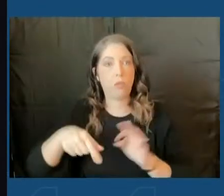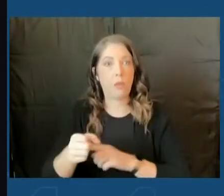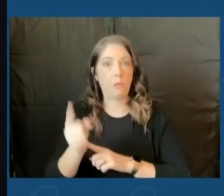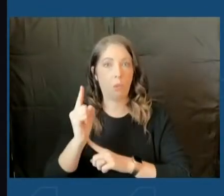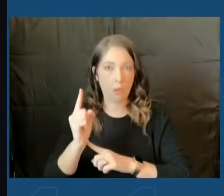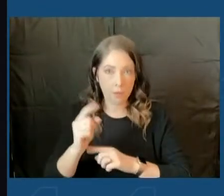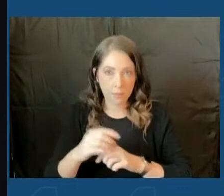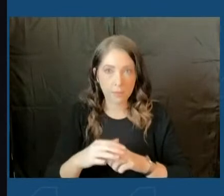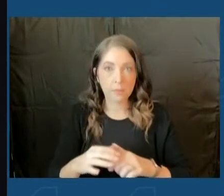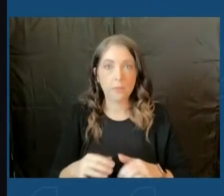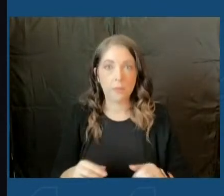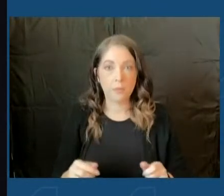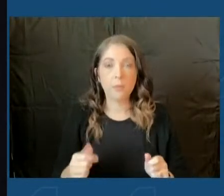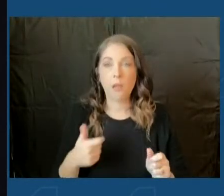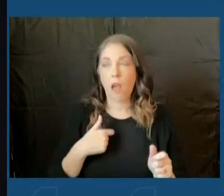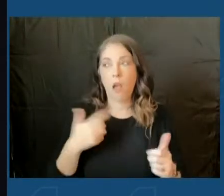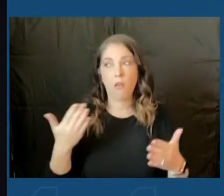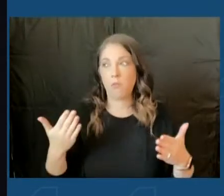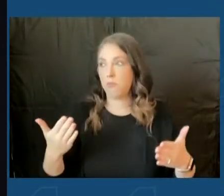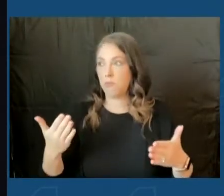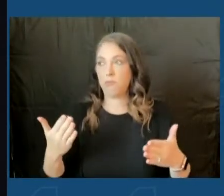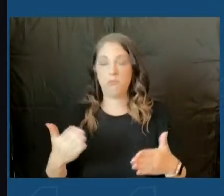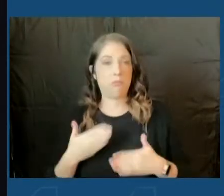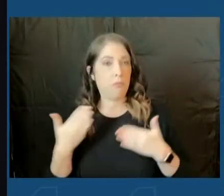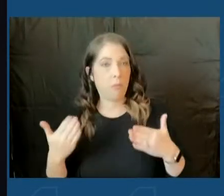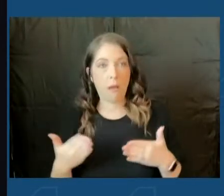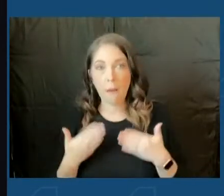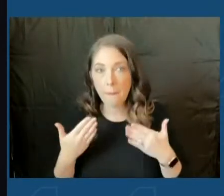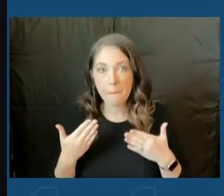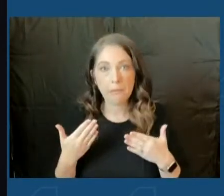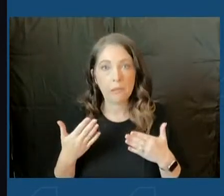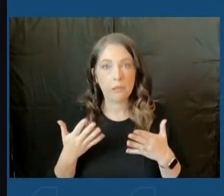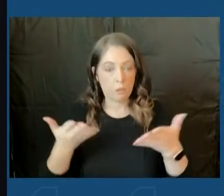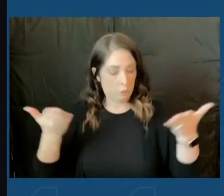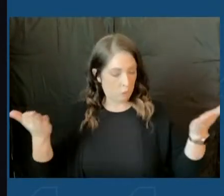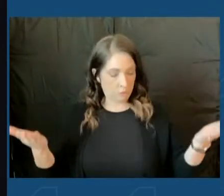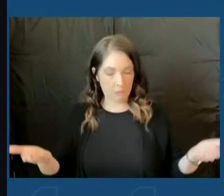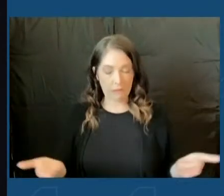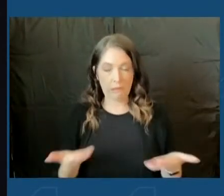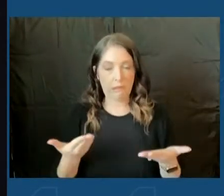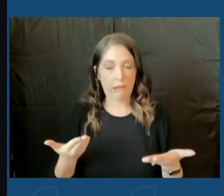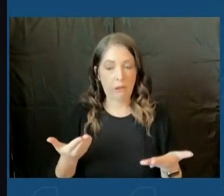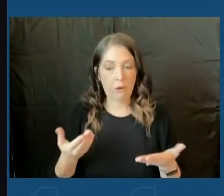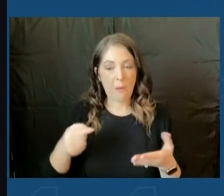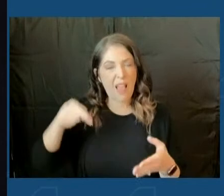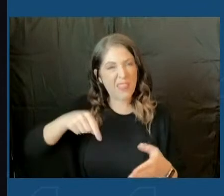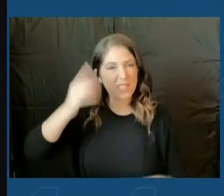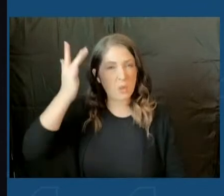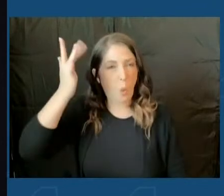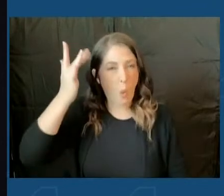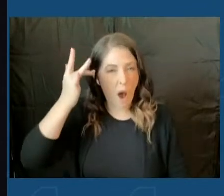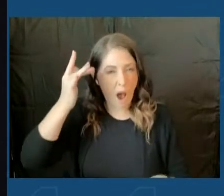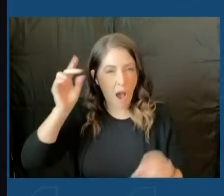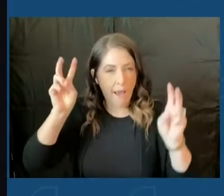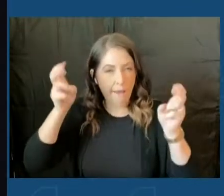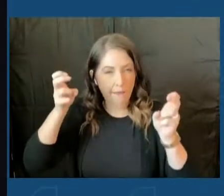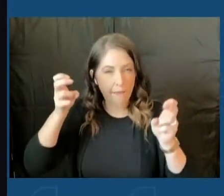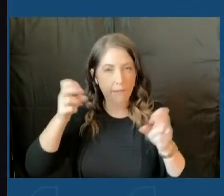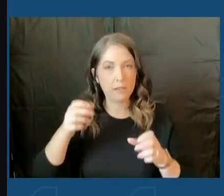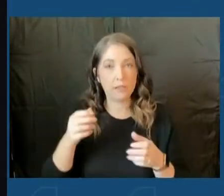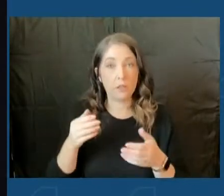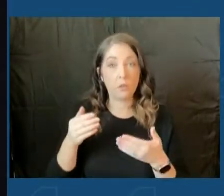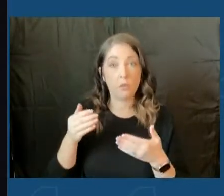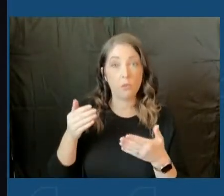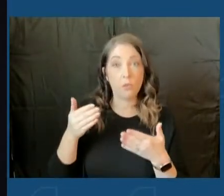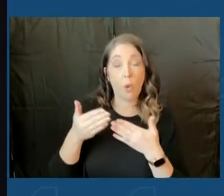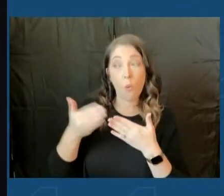And I am really happy to be here in this Y, in what used to be